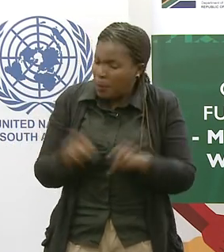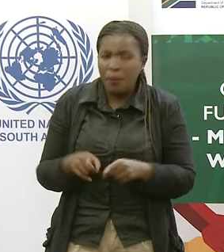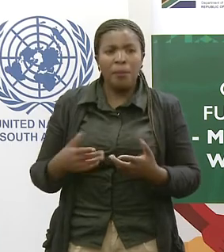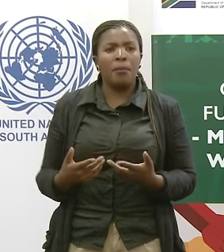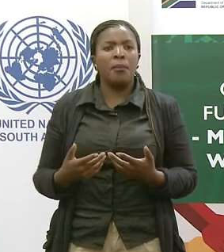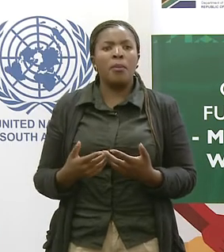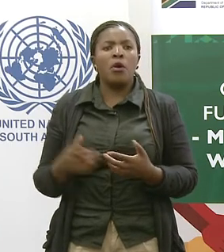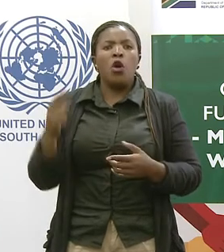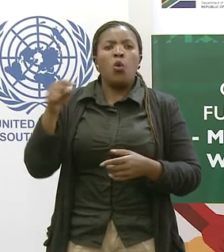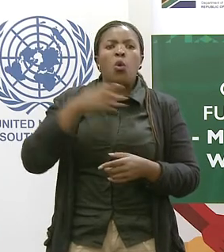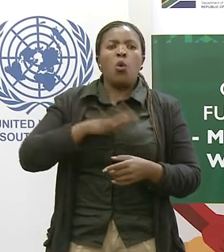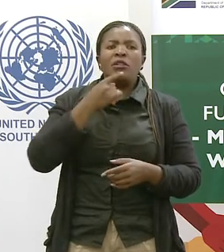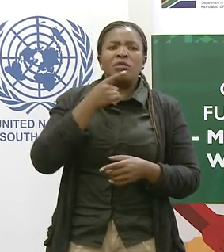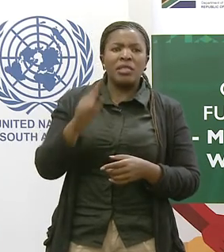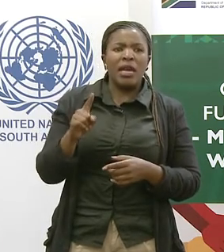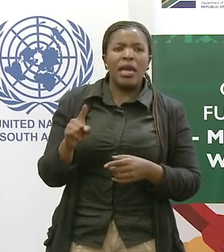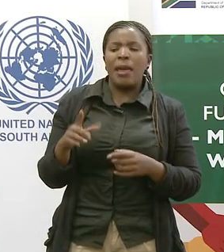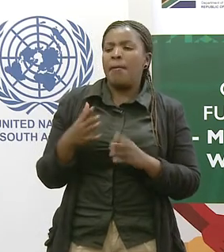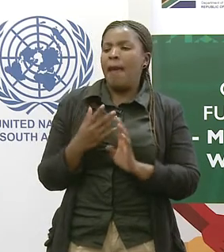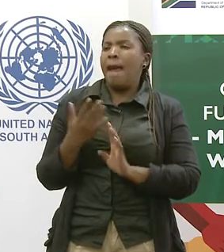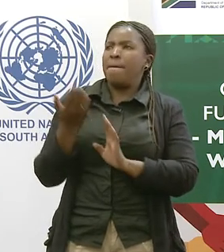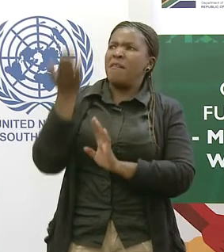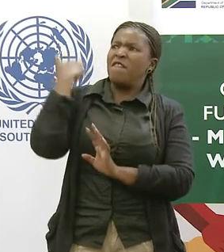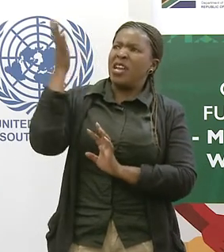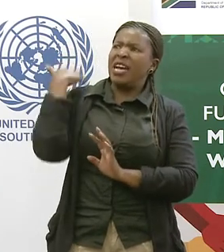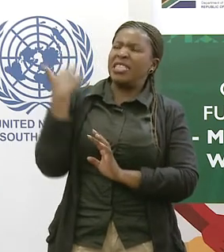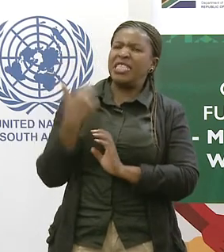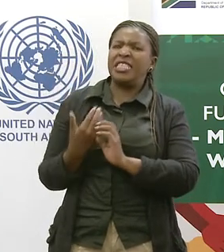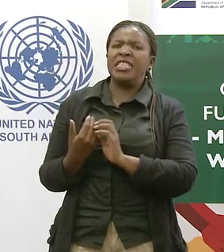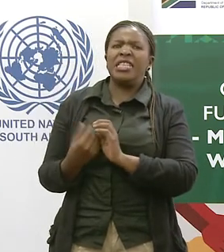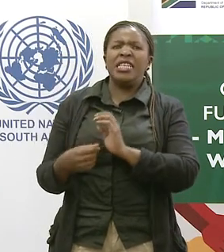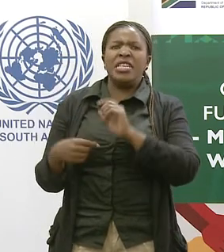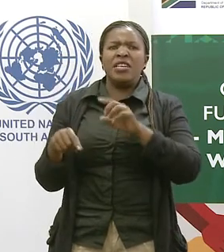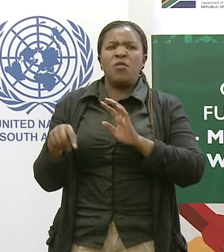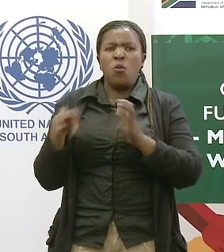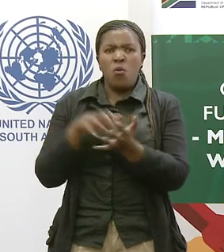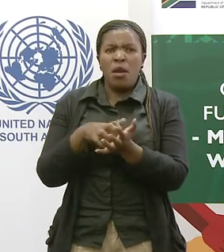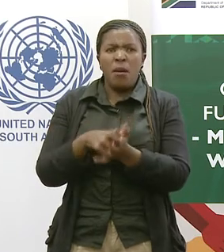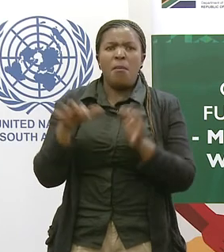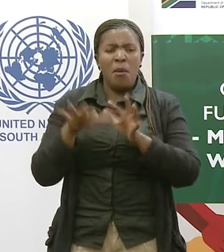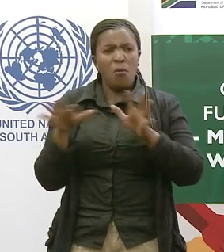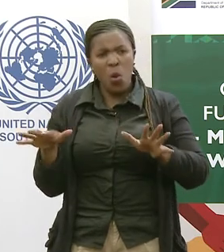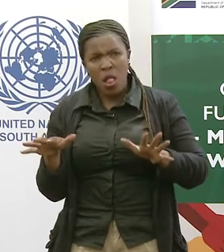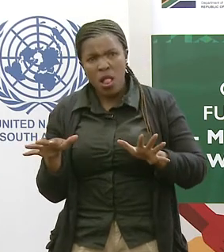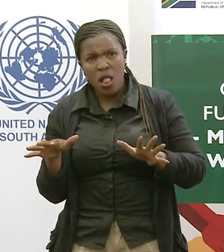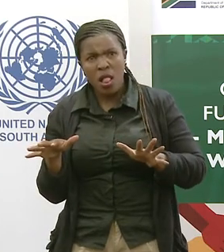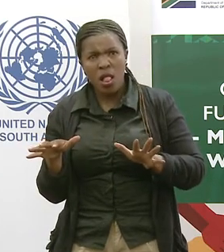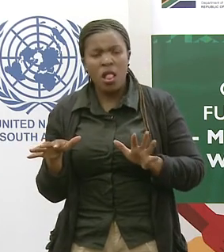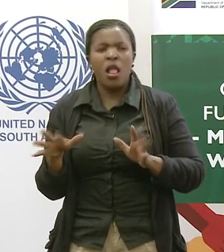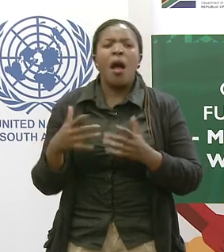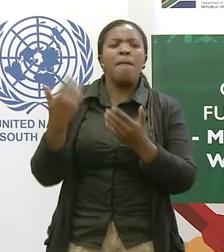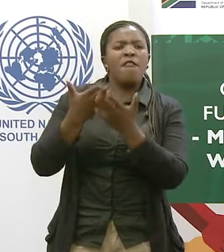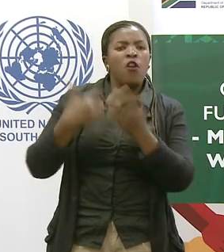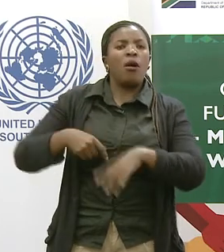called previously disadvantaged? You know, so in a sense, there was a time and place where it was